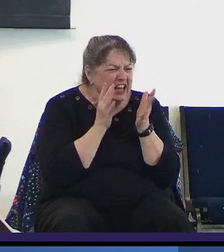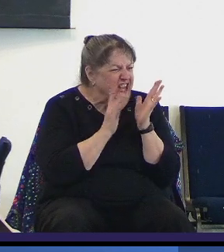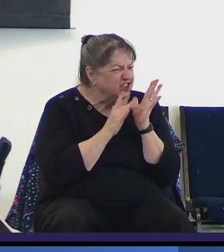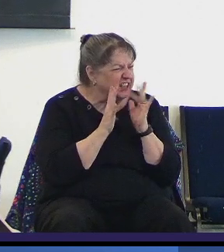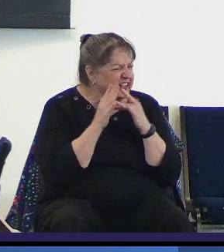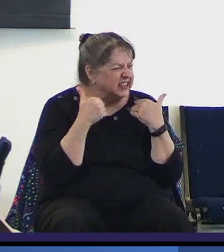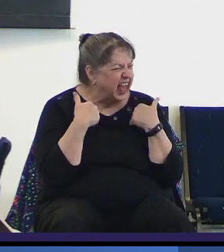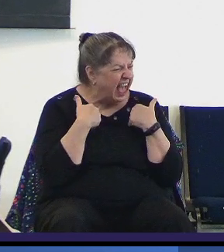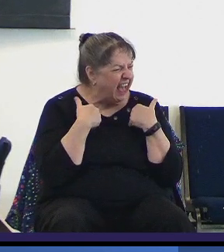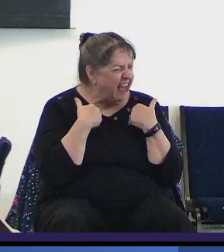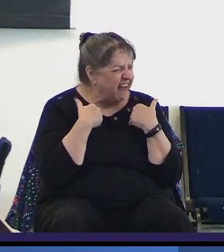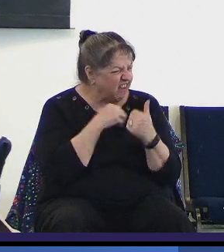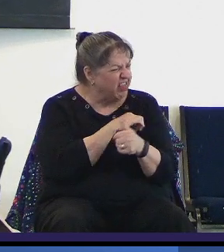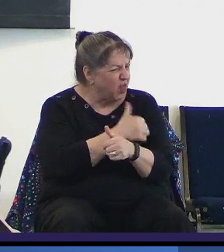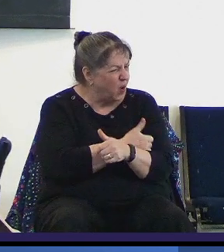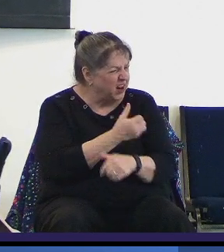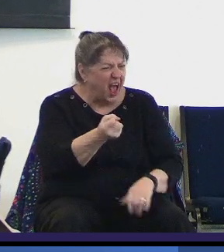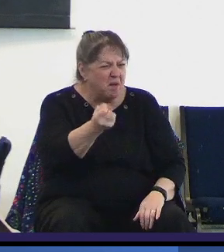have?